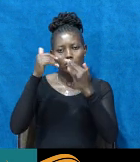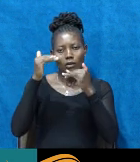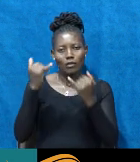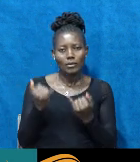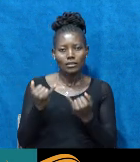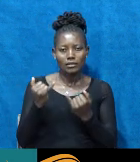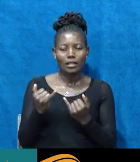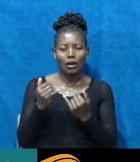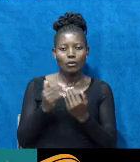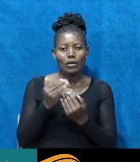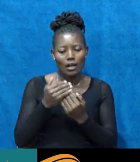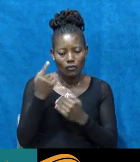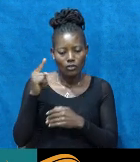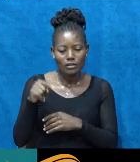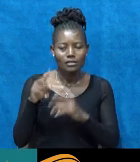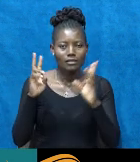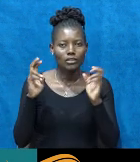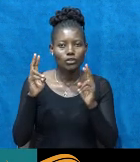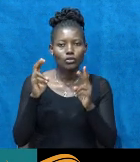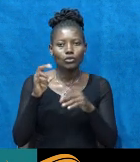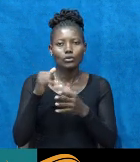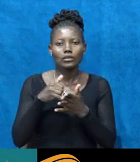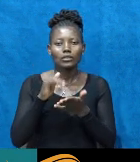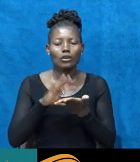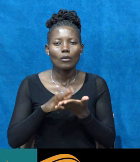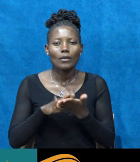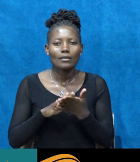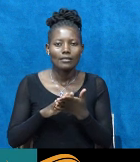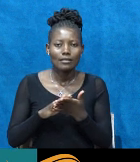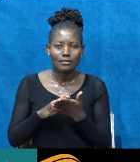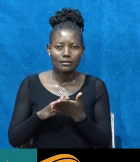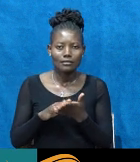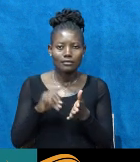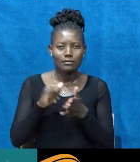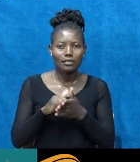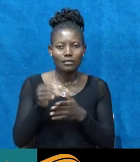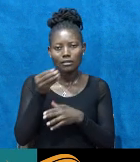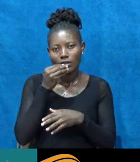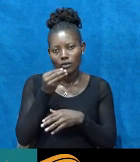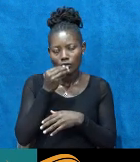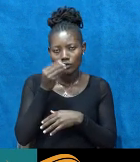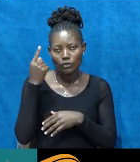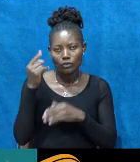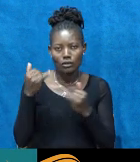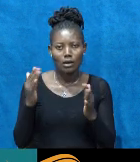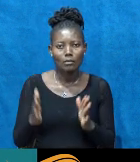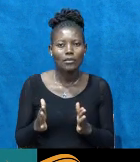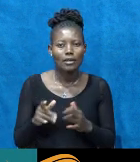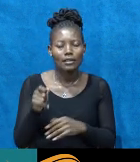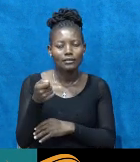issue, it is recommended that the dietary intake of an athlete is key and is rich